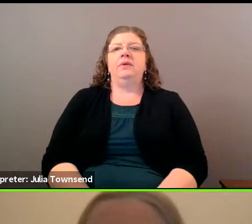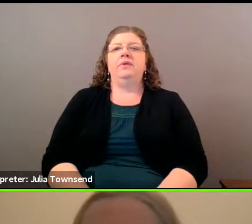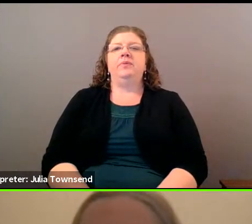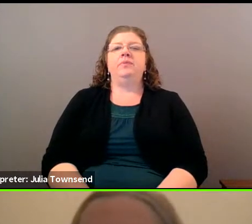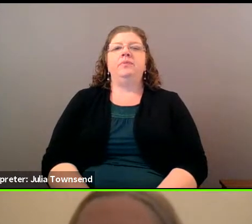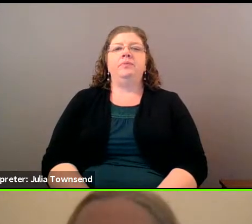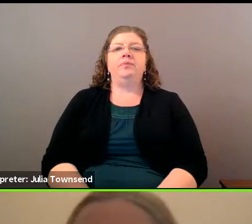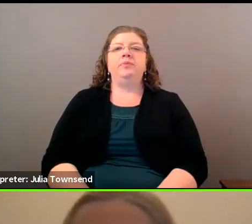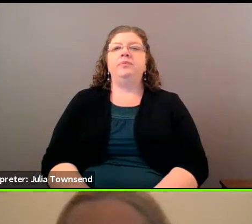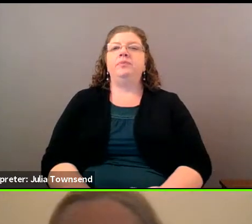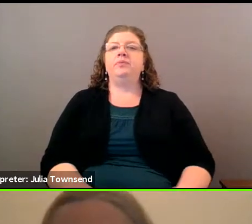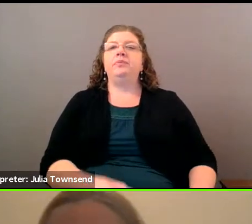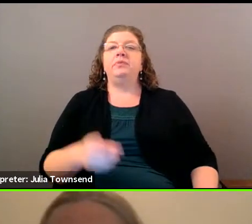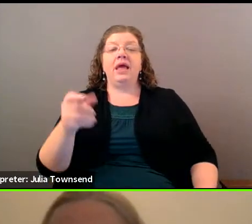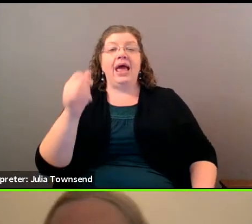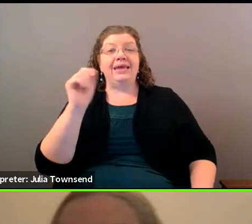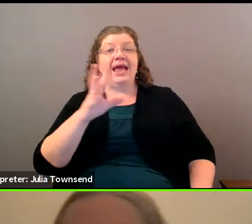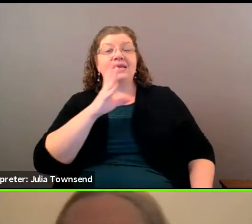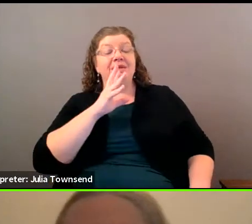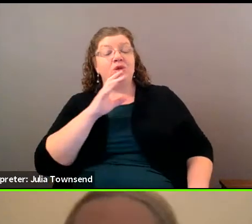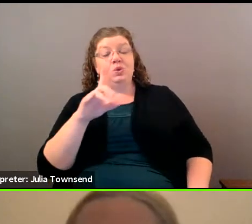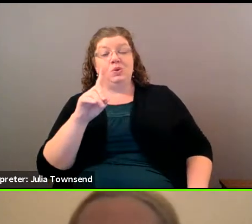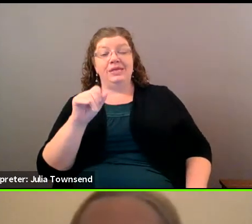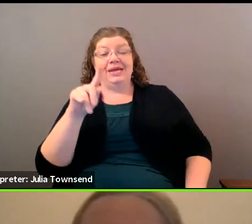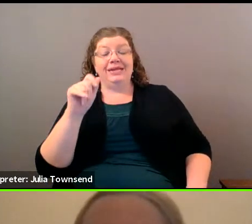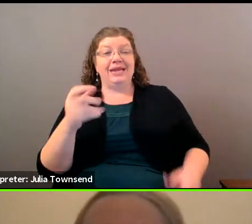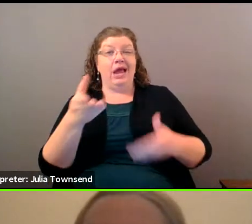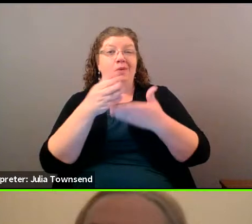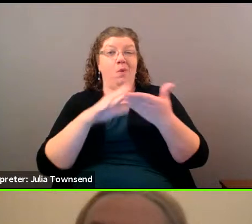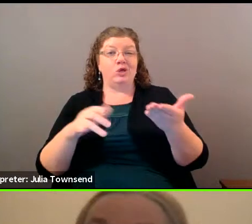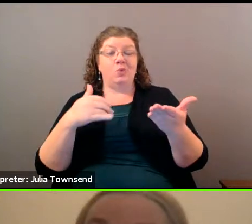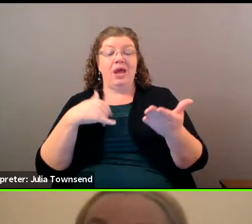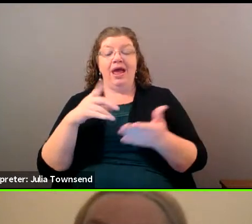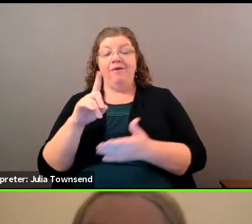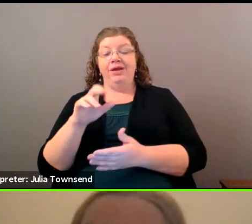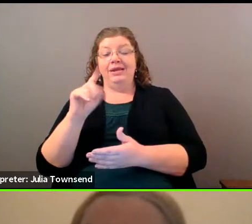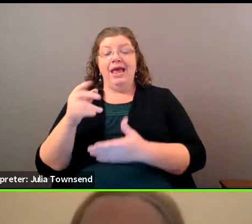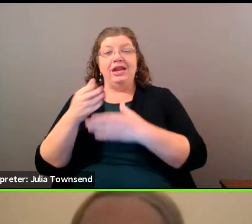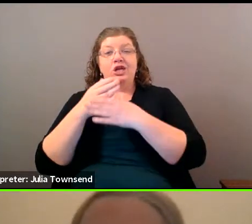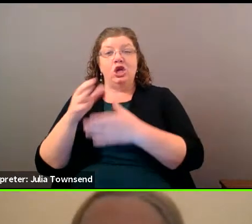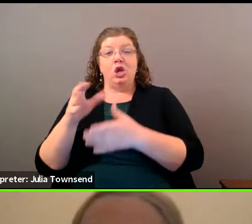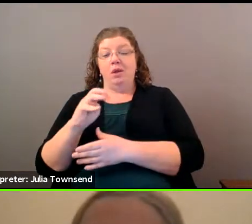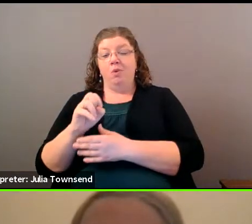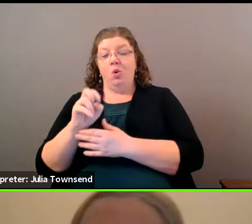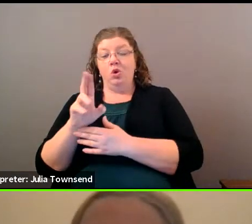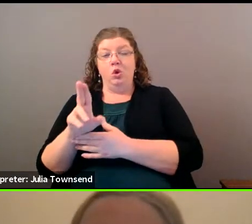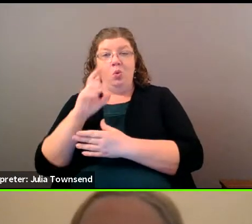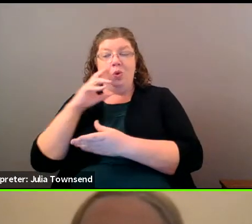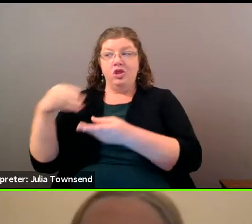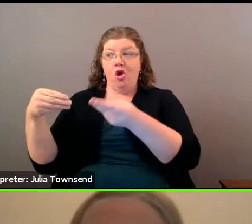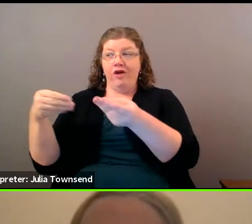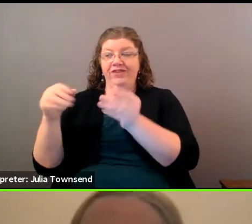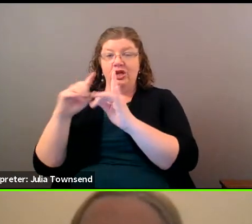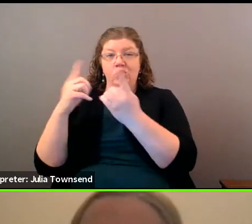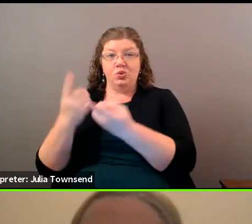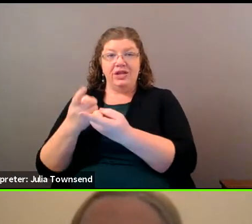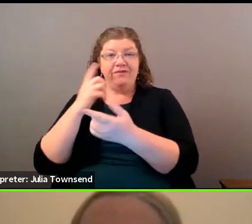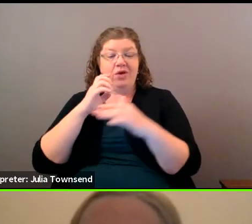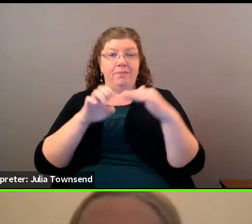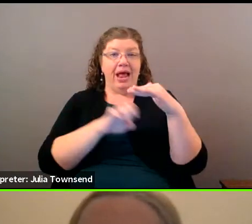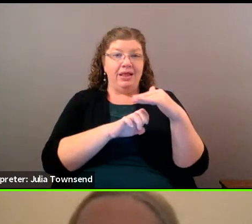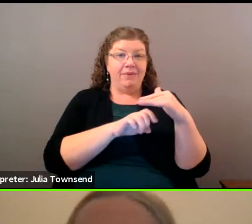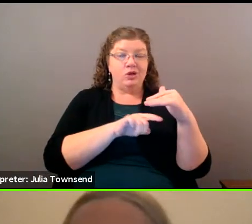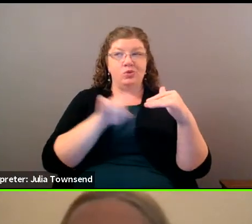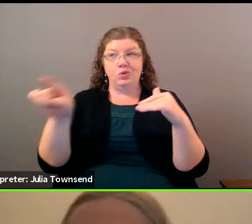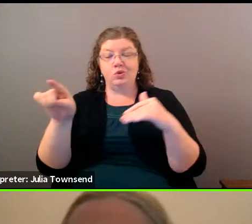I can speak to the data portion of that. We have a data sharing MOU with our feeder districts from the elementary to the junior